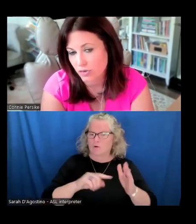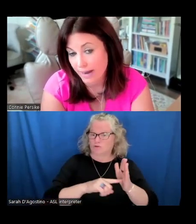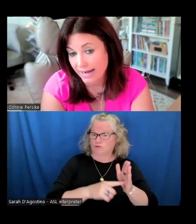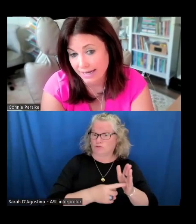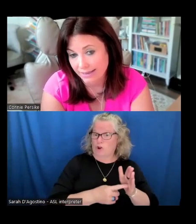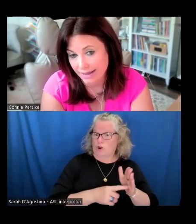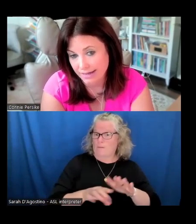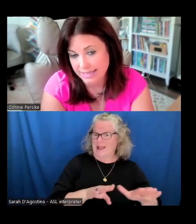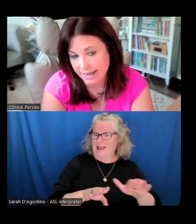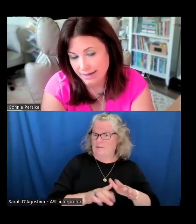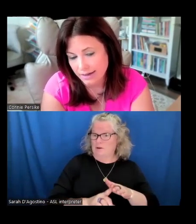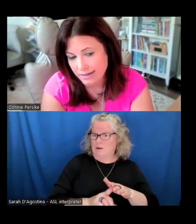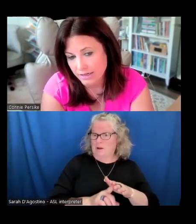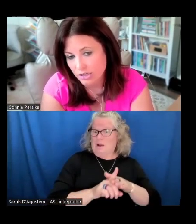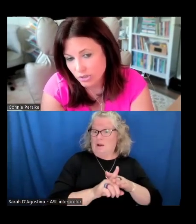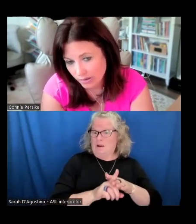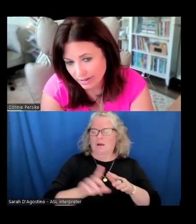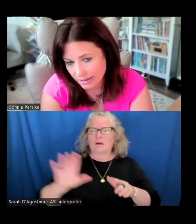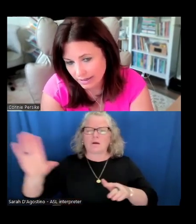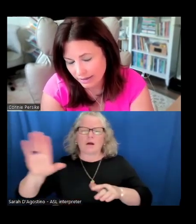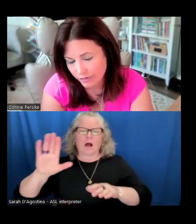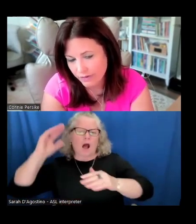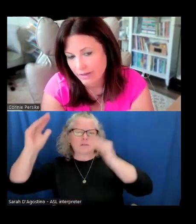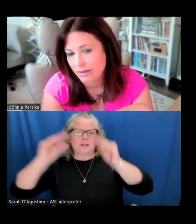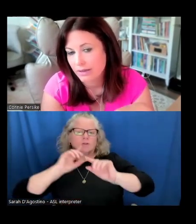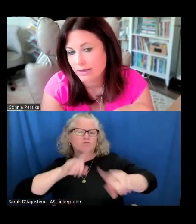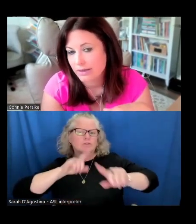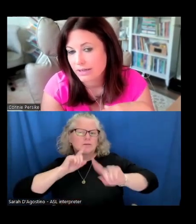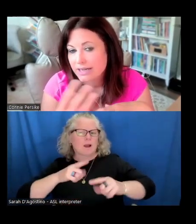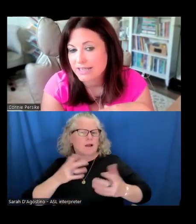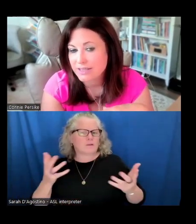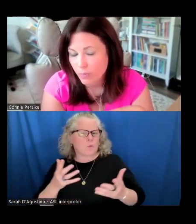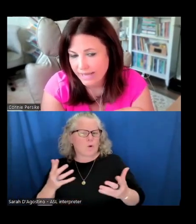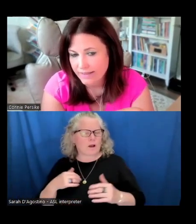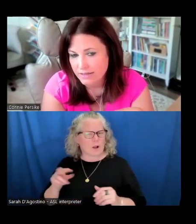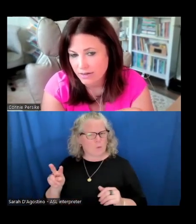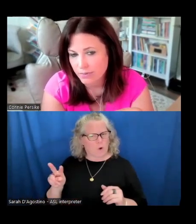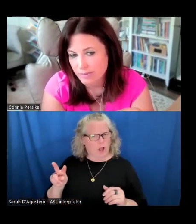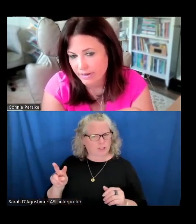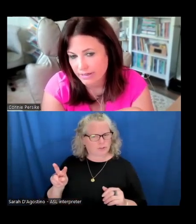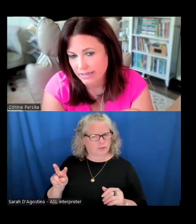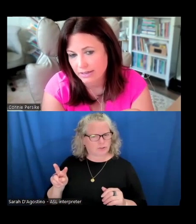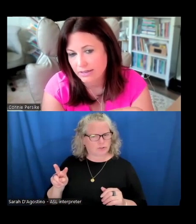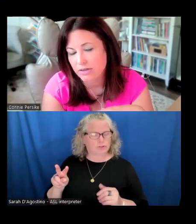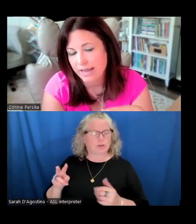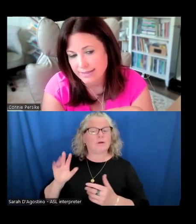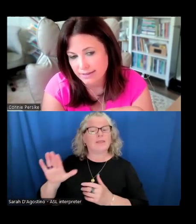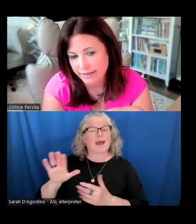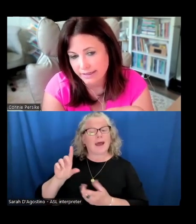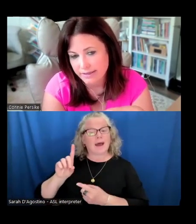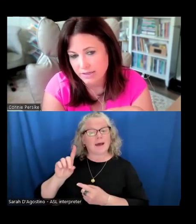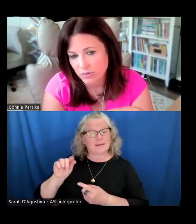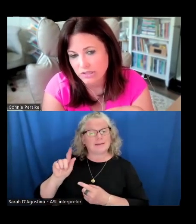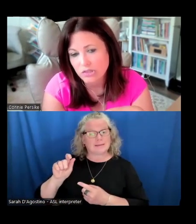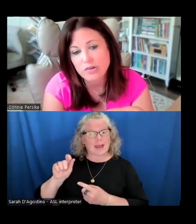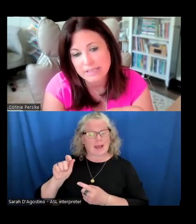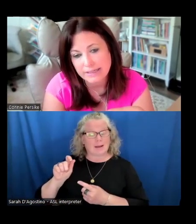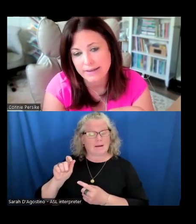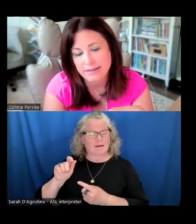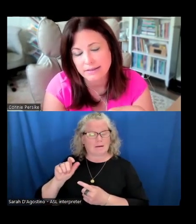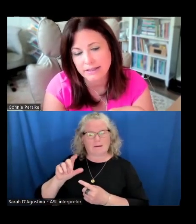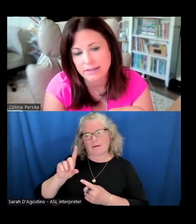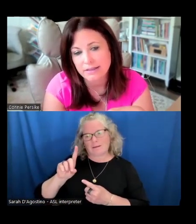really tracking that data to determine if is the way the adult responding escalating the situation